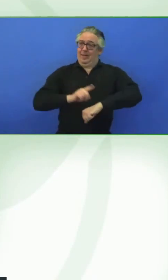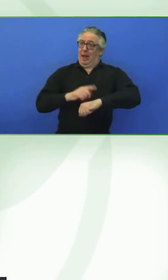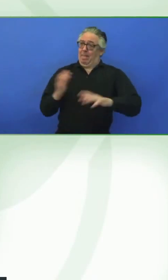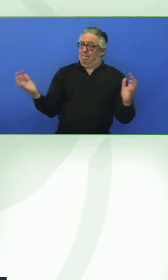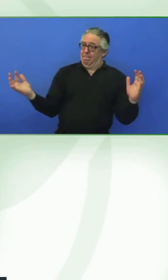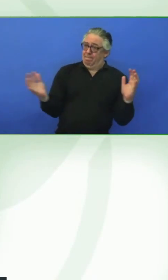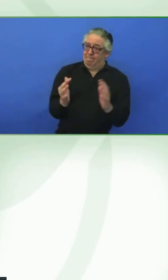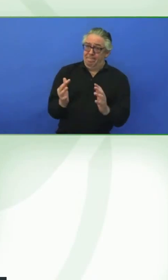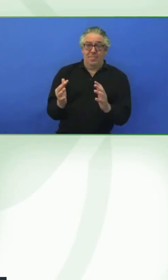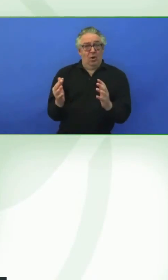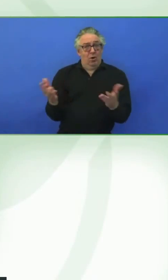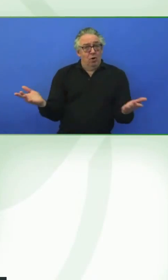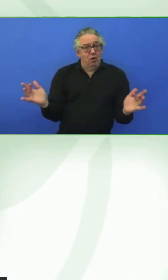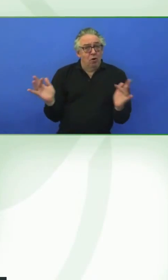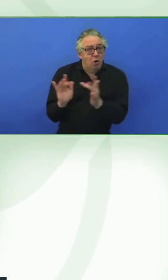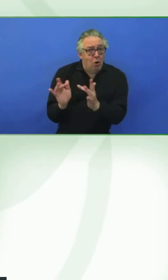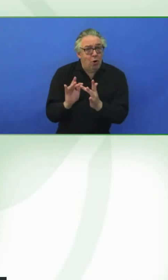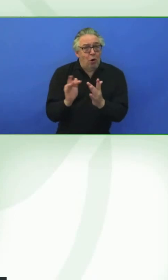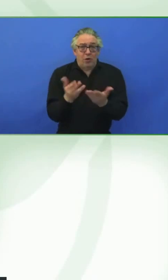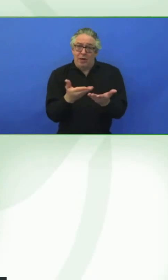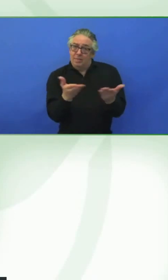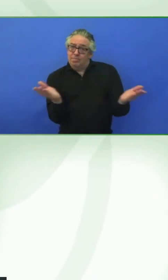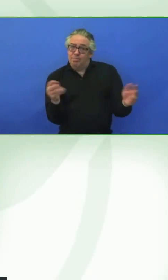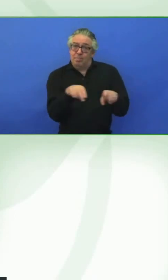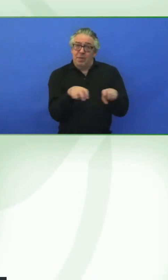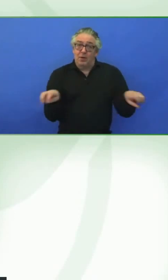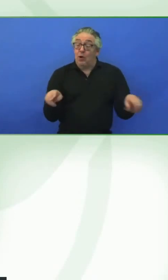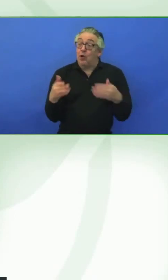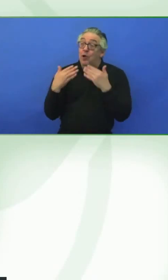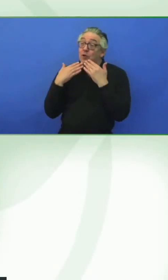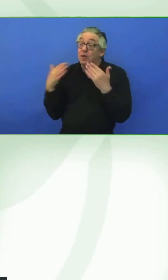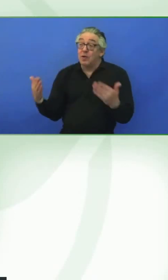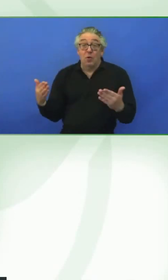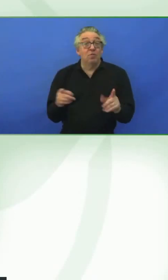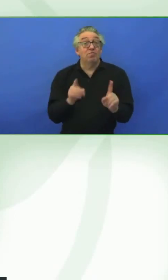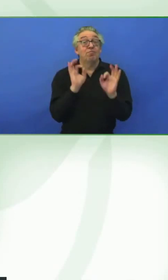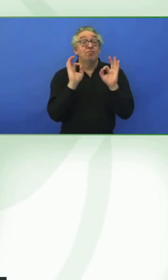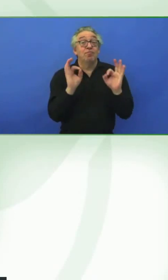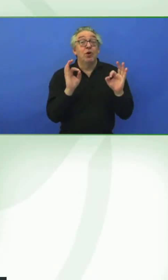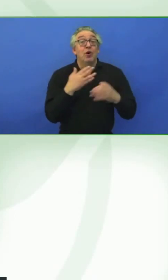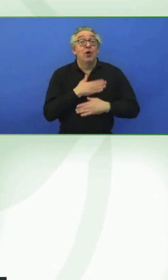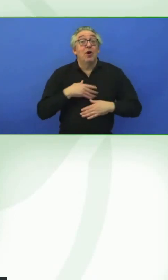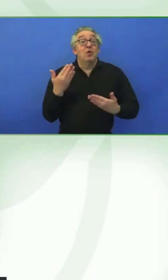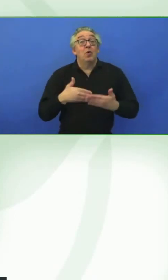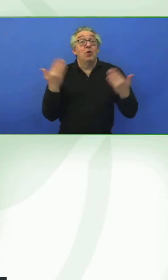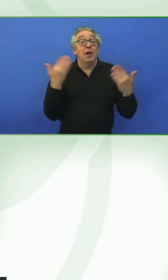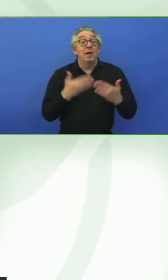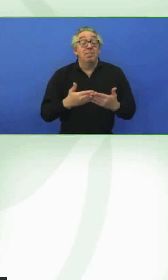Thank you very much and have a nice day. Thanks, everyone. Bye-bye.